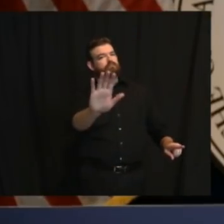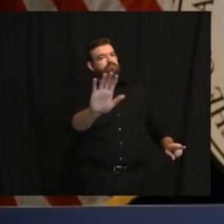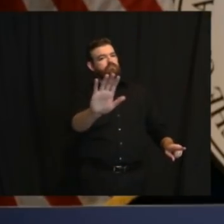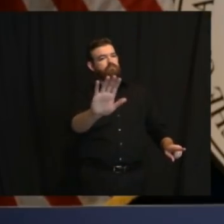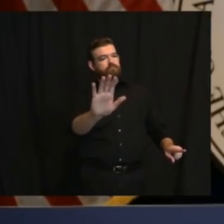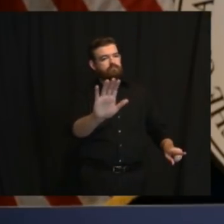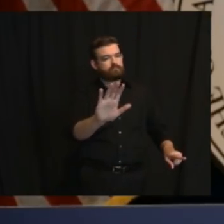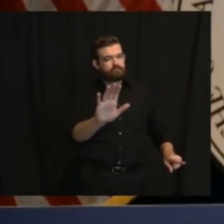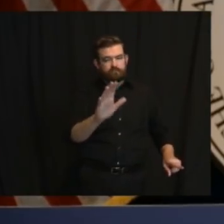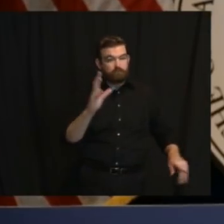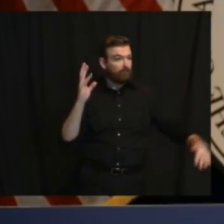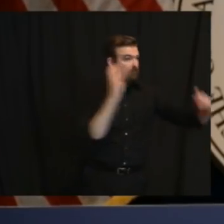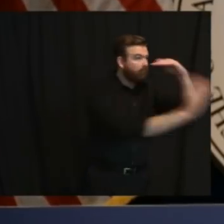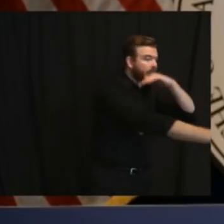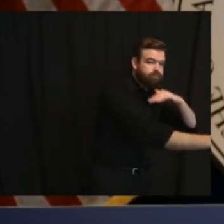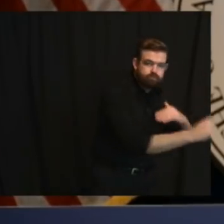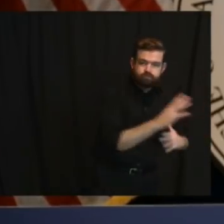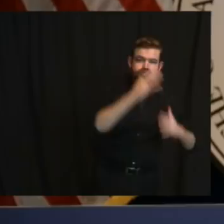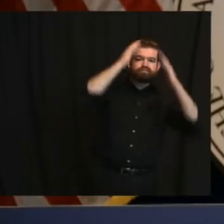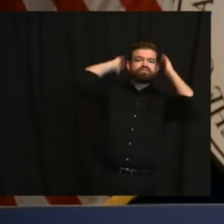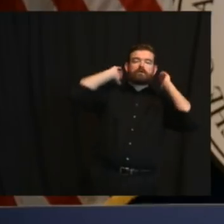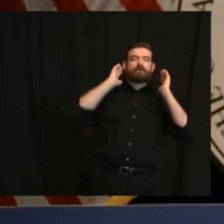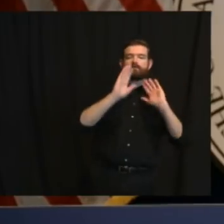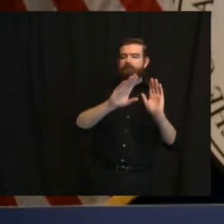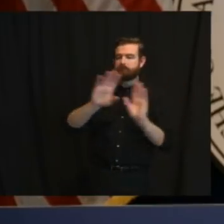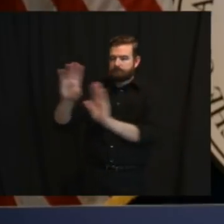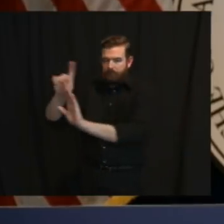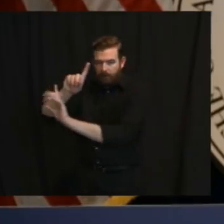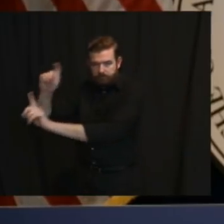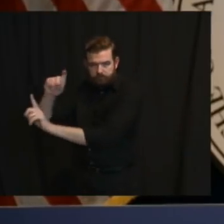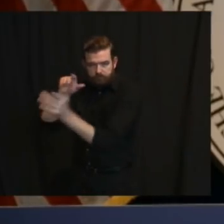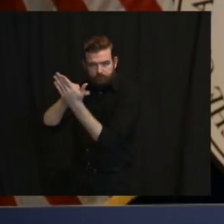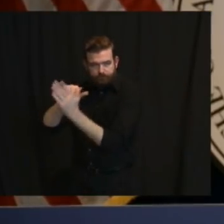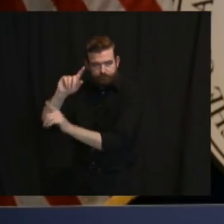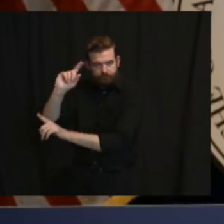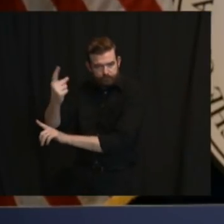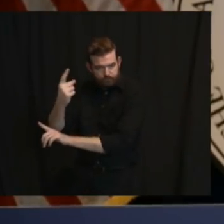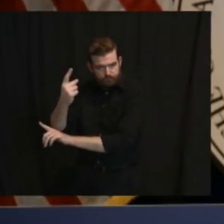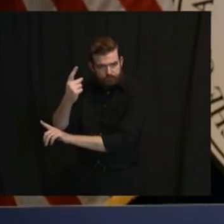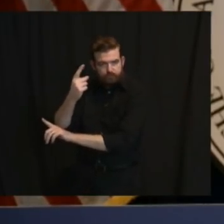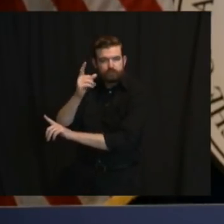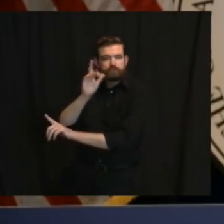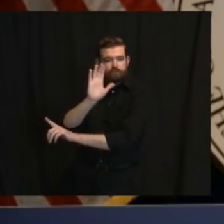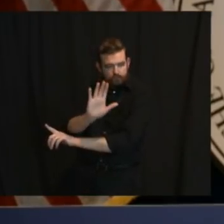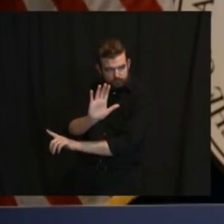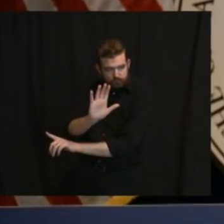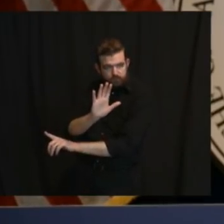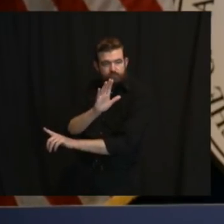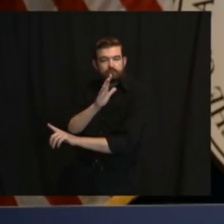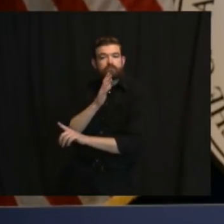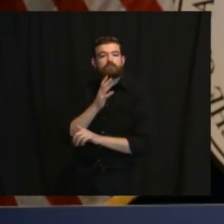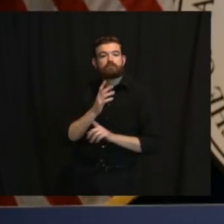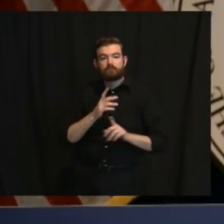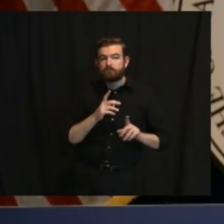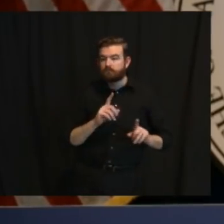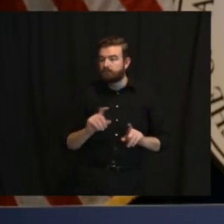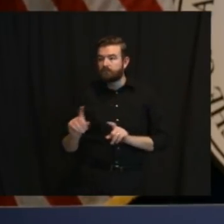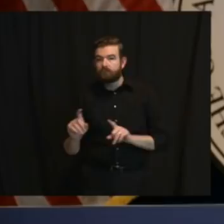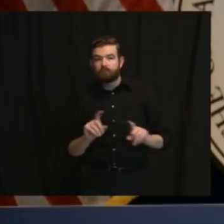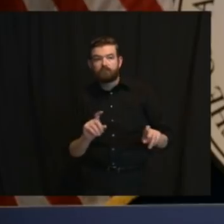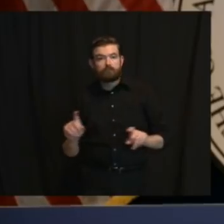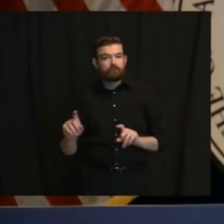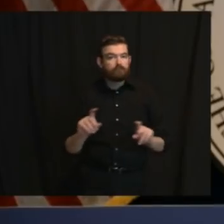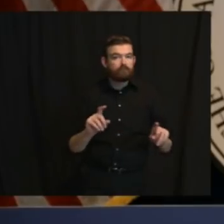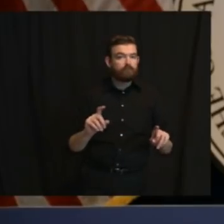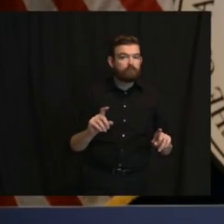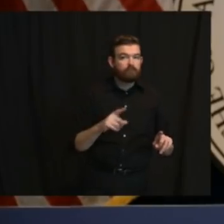swamped. But that's sort of the order of priorities, and we want to try it and see how it works for a few days. And again, this is at the